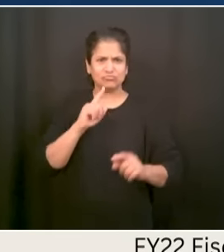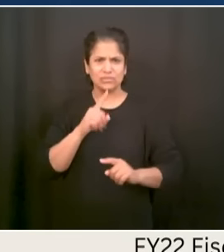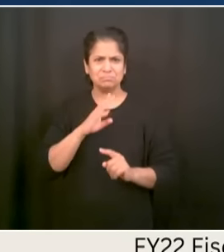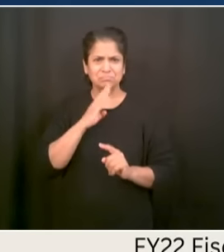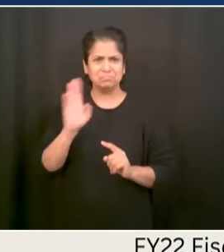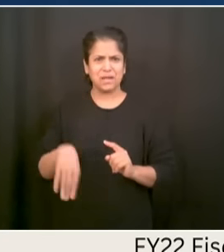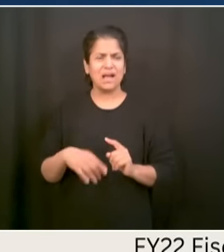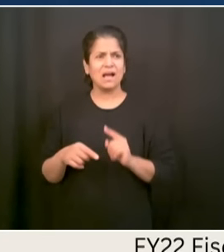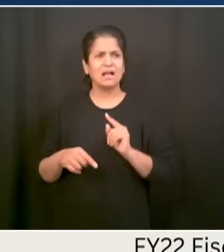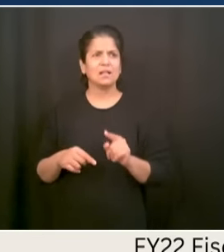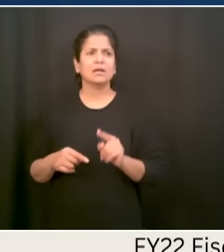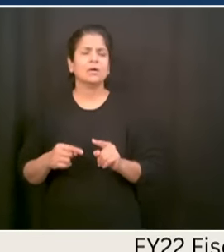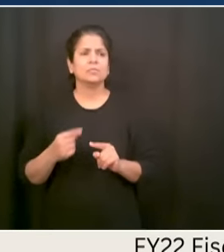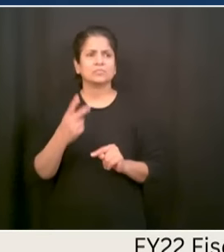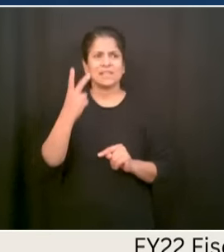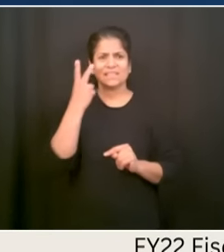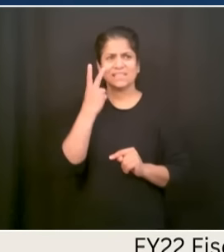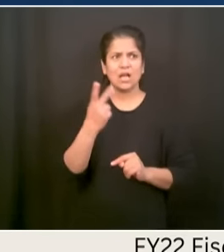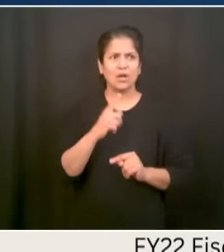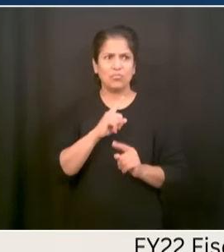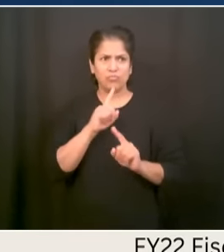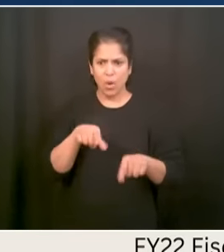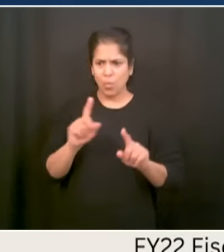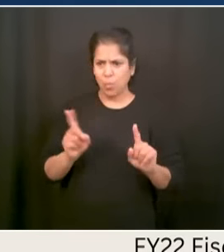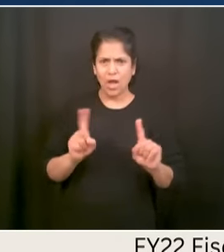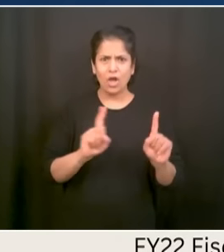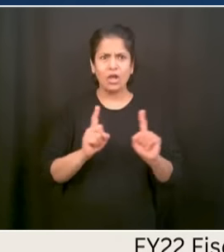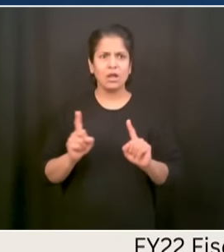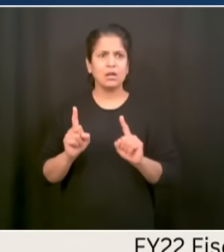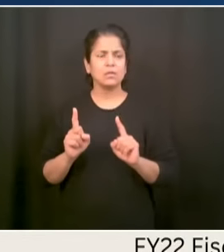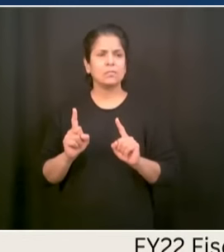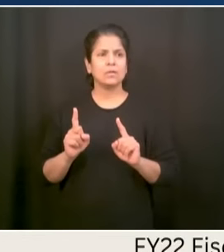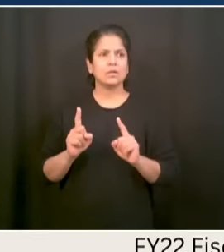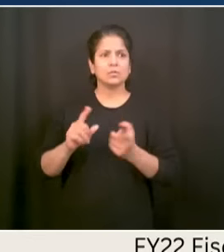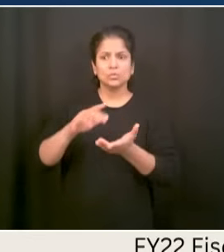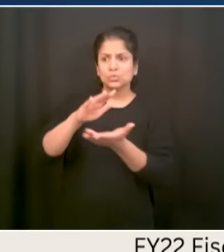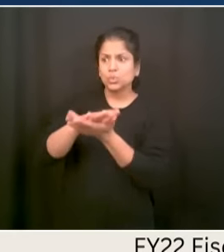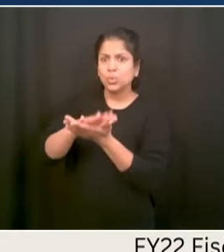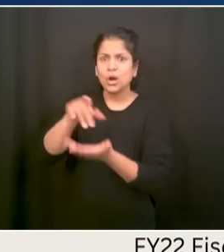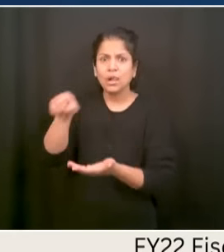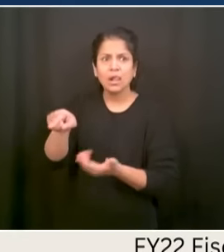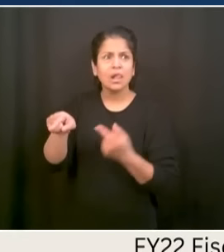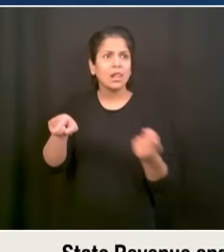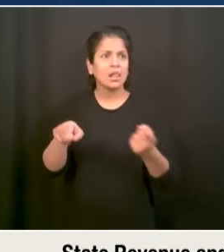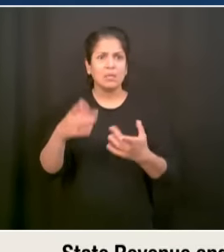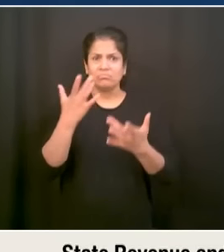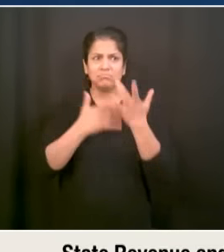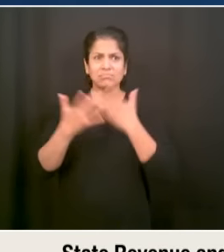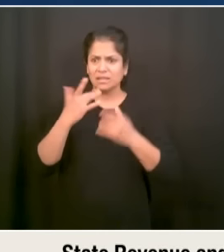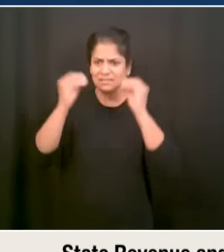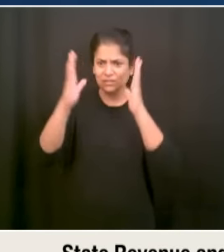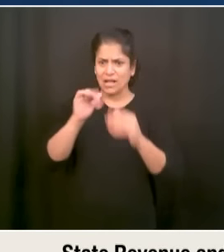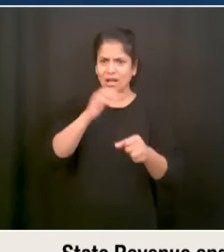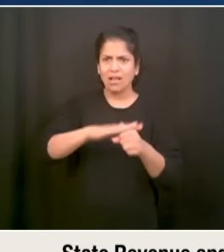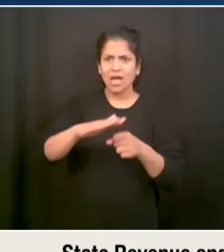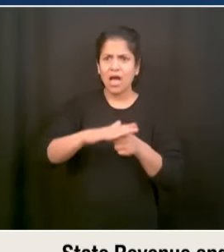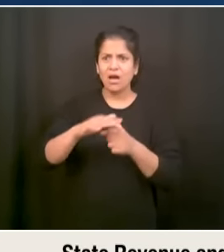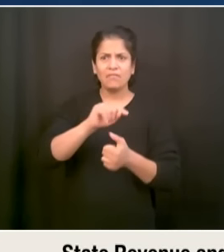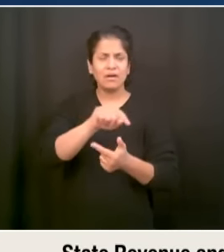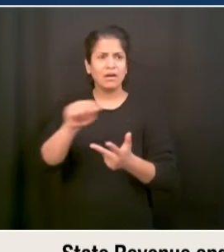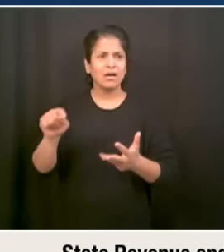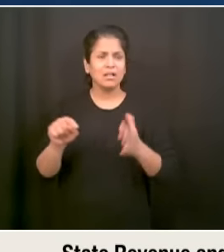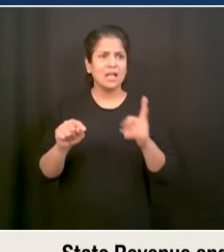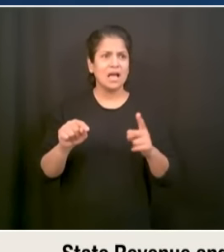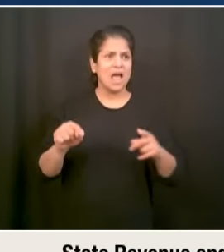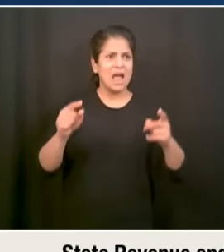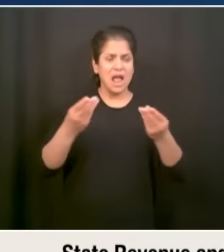more teachers, parks that could have more staff, playgrounds that could be built across the 5 boroughs. That